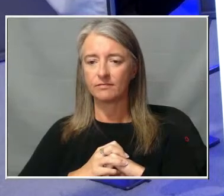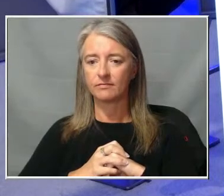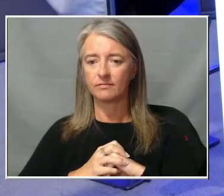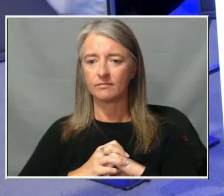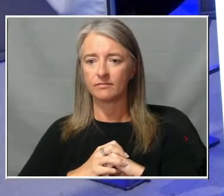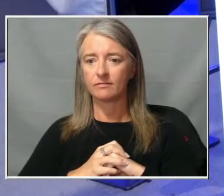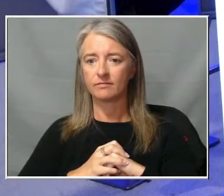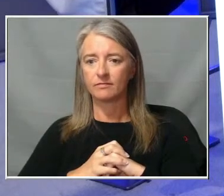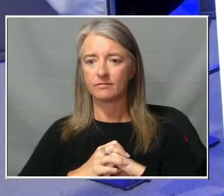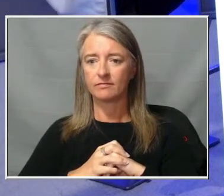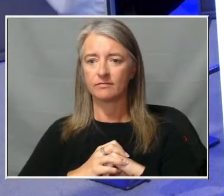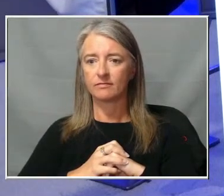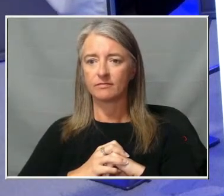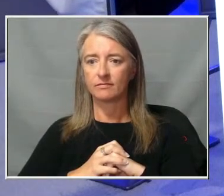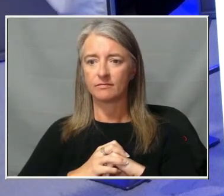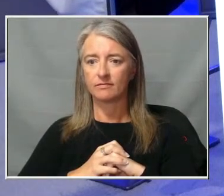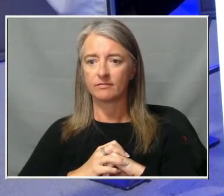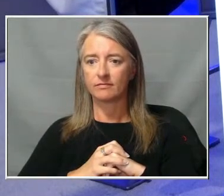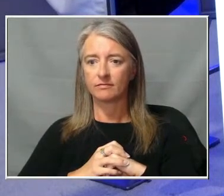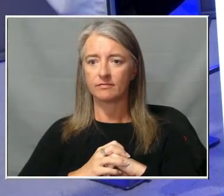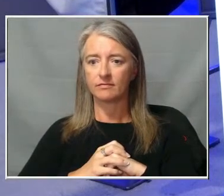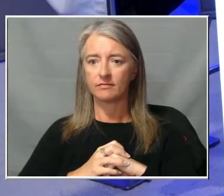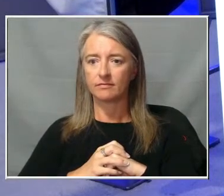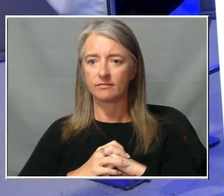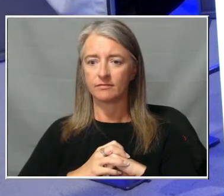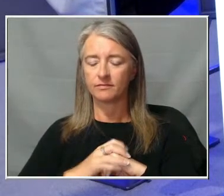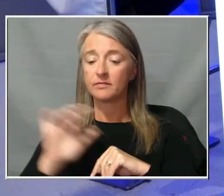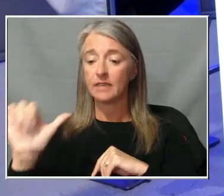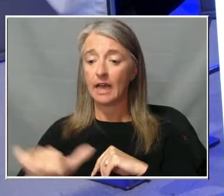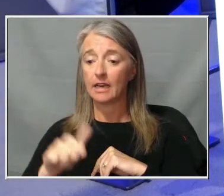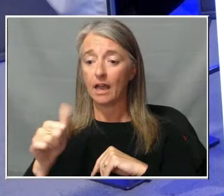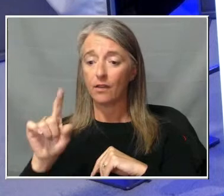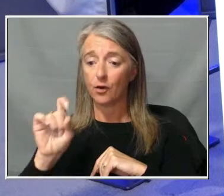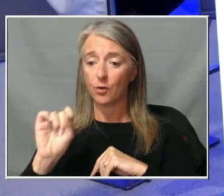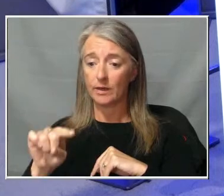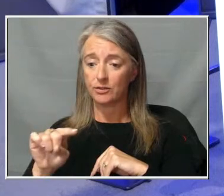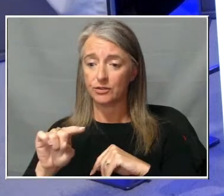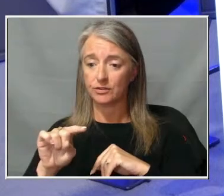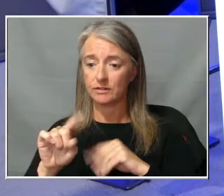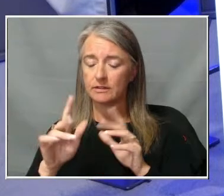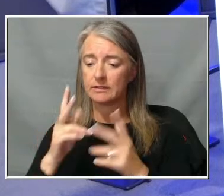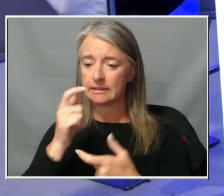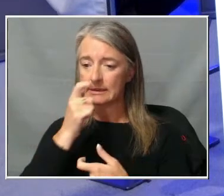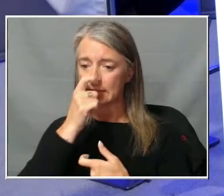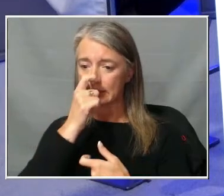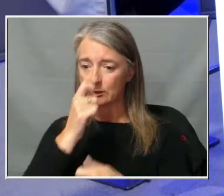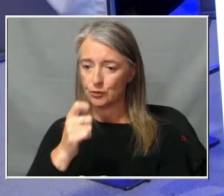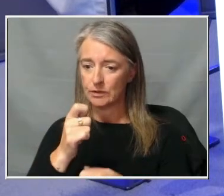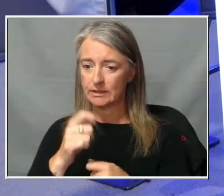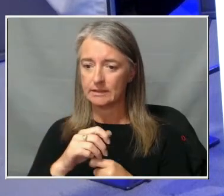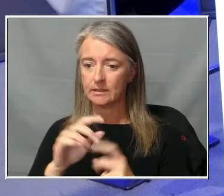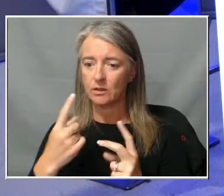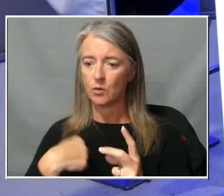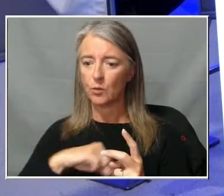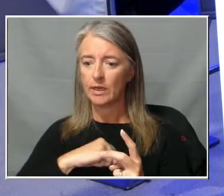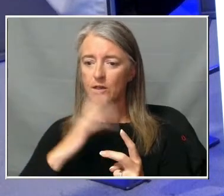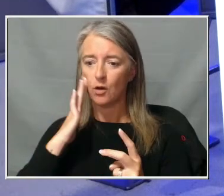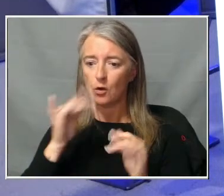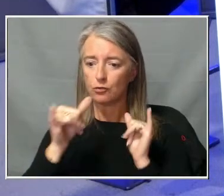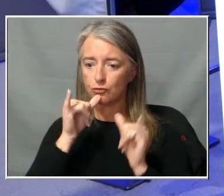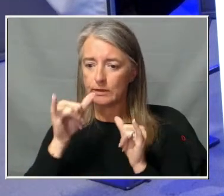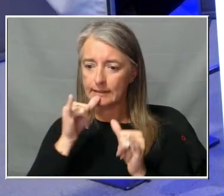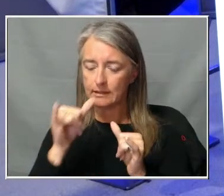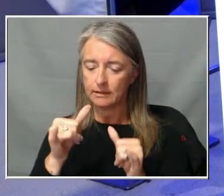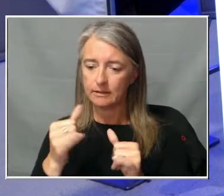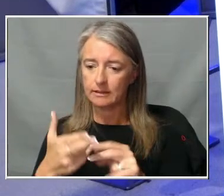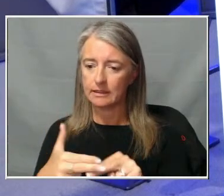from Yen Liang. I'm going to read it to you because I do think it's interesting. He says, we all know that drinking alcohol can cause increase